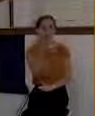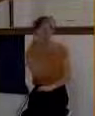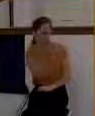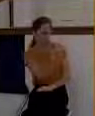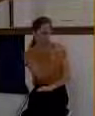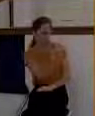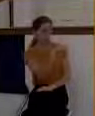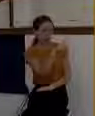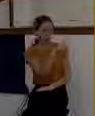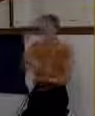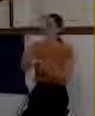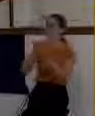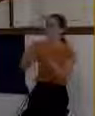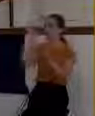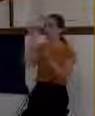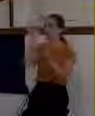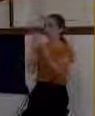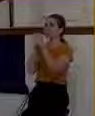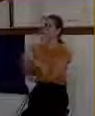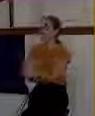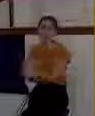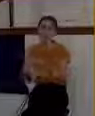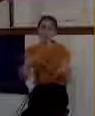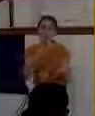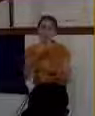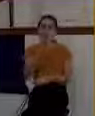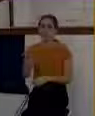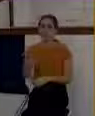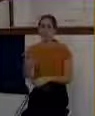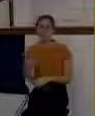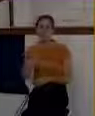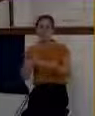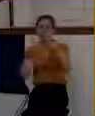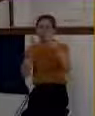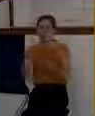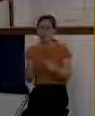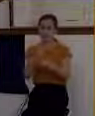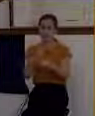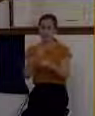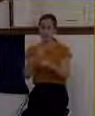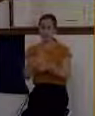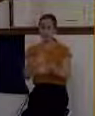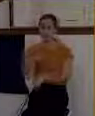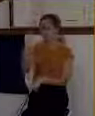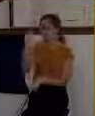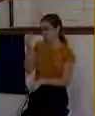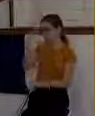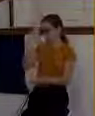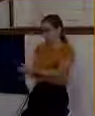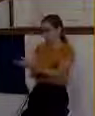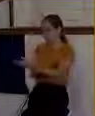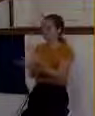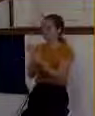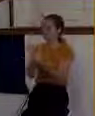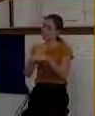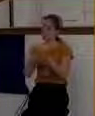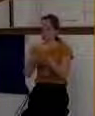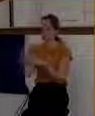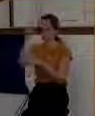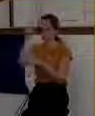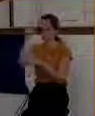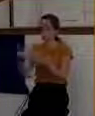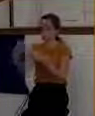said was true. And look in verse 27. "And he spake to his son, saying, Saddle me the ass. And they saddled him, and he went and found his